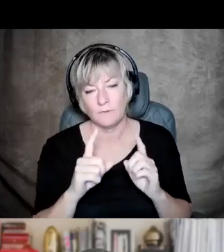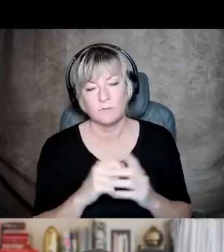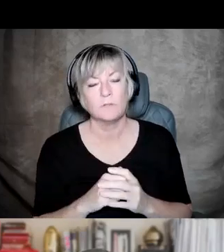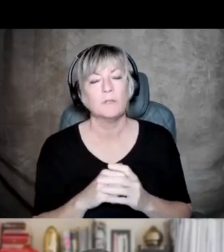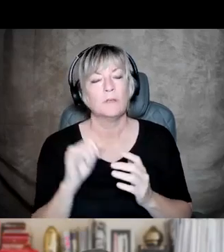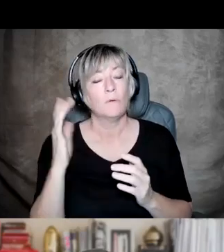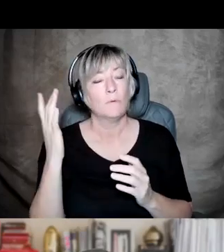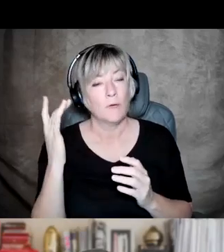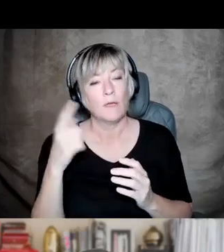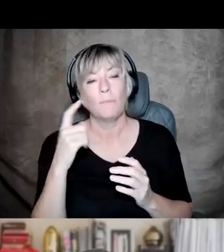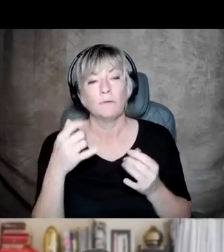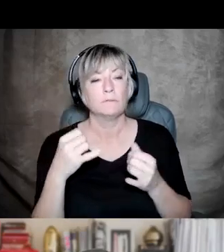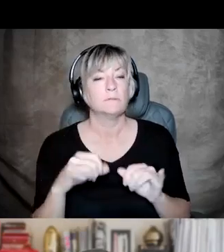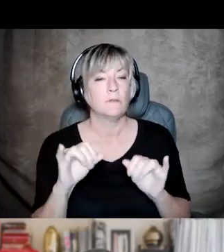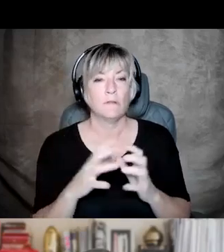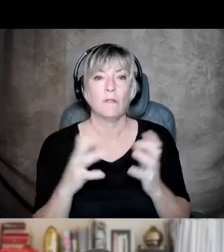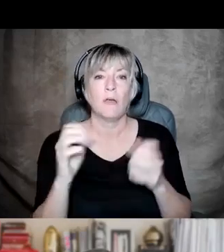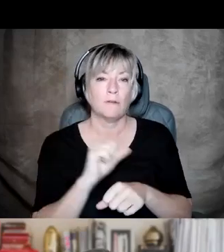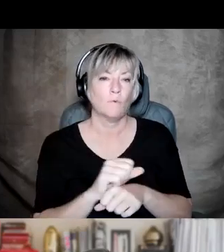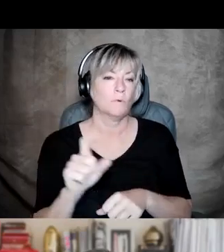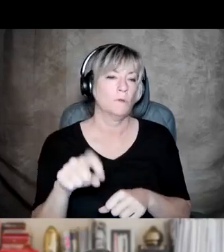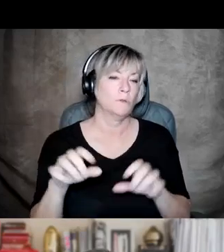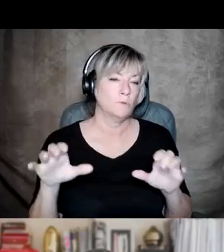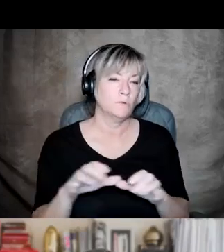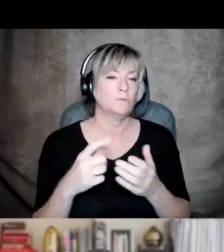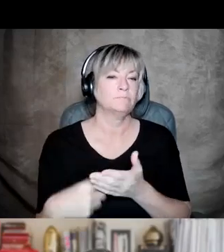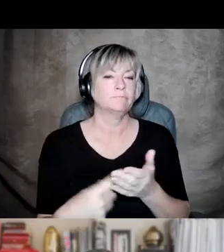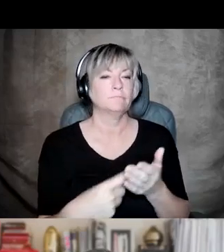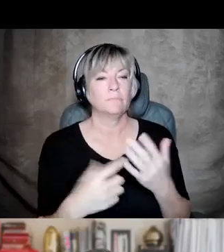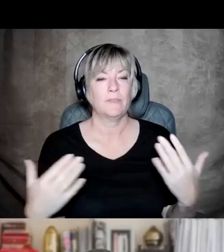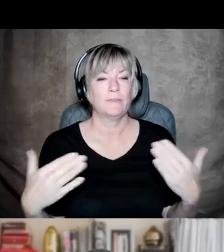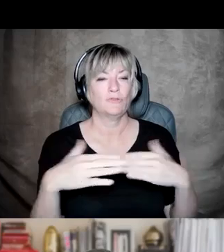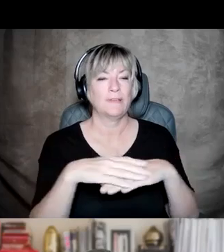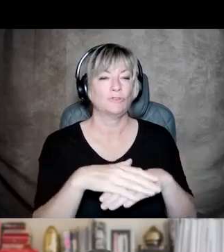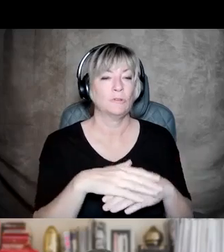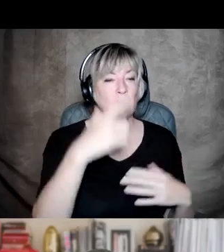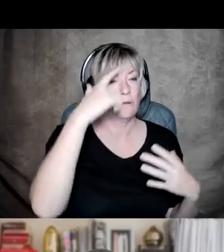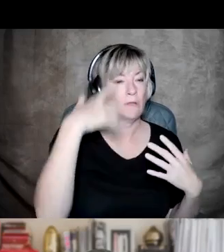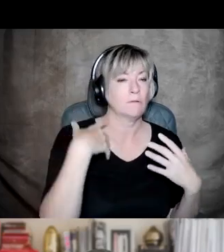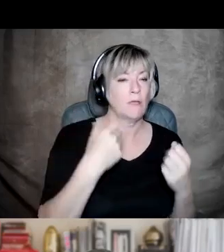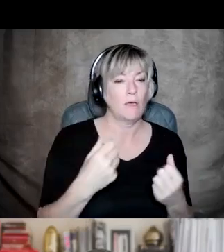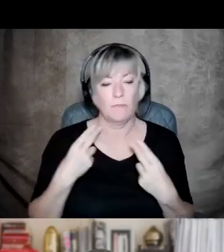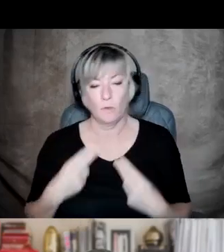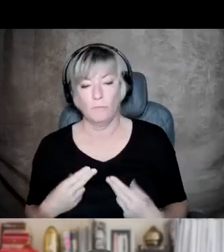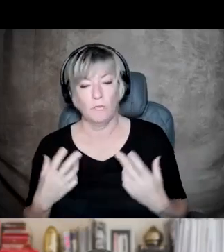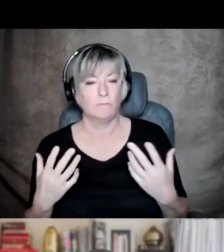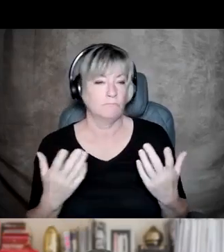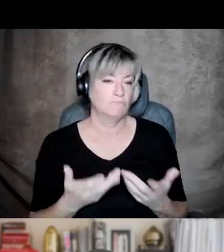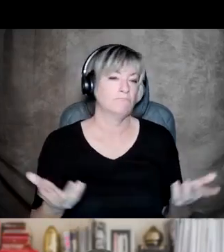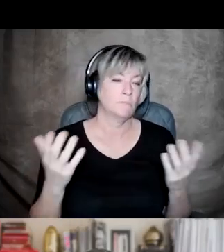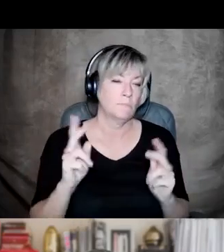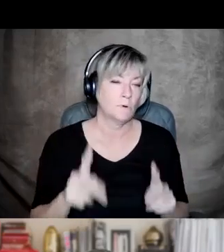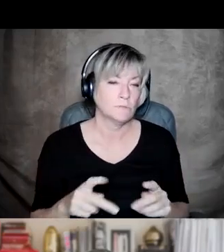that's because there still is a lot of work to do to discuss the intersection between mental health and your humanity and the rest of you as a